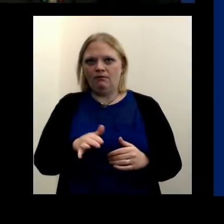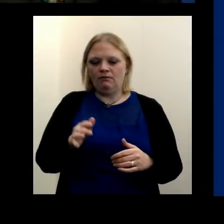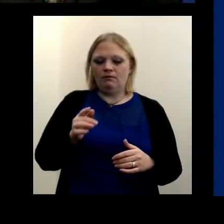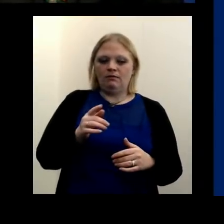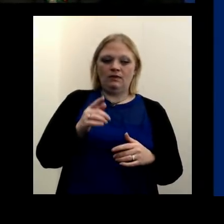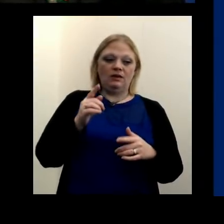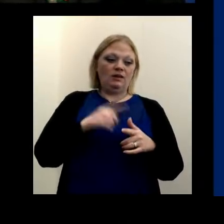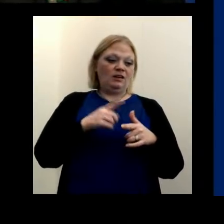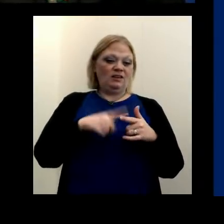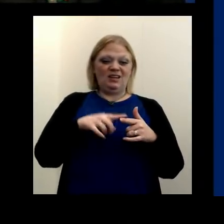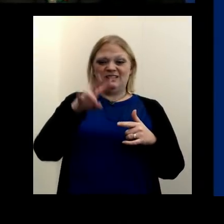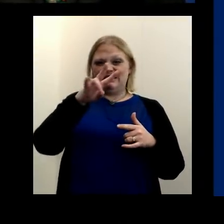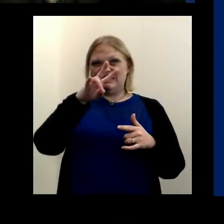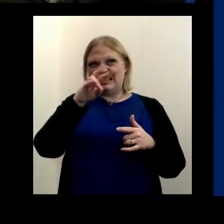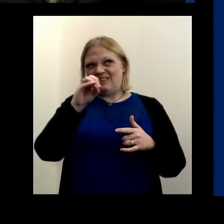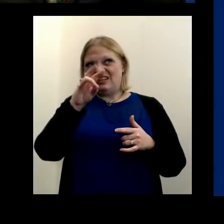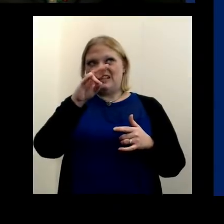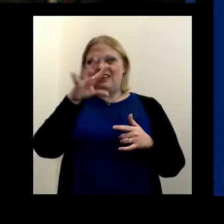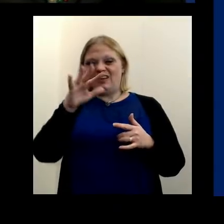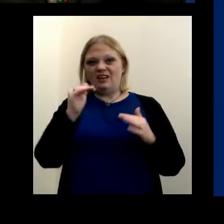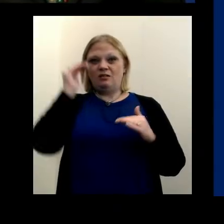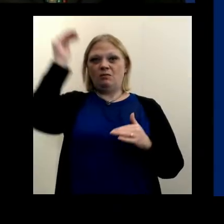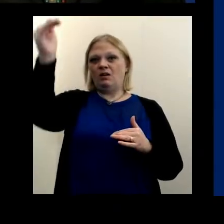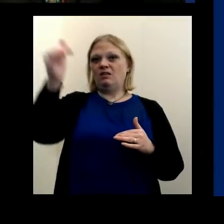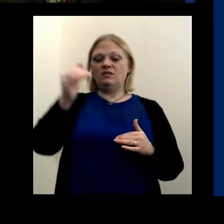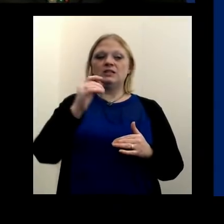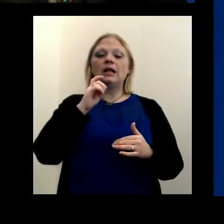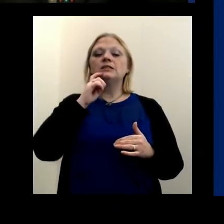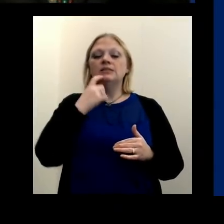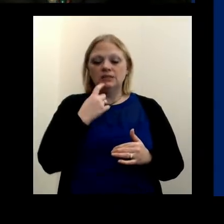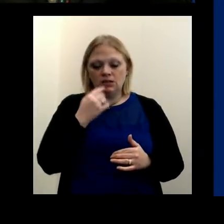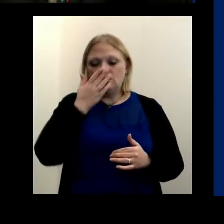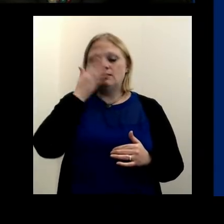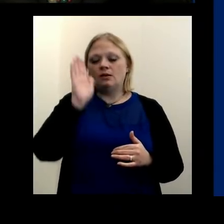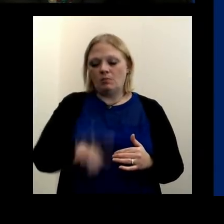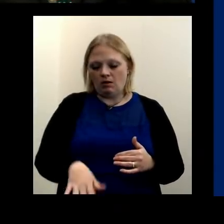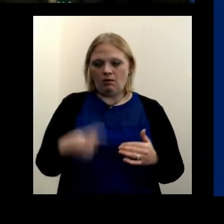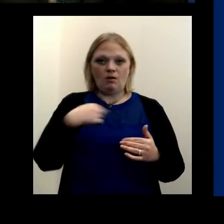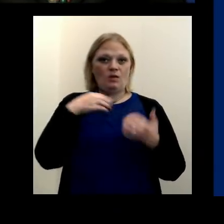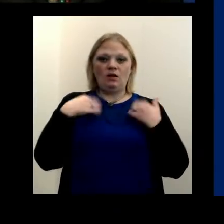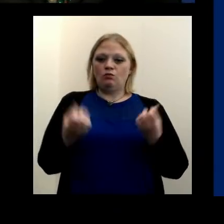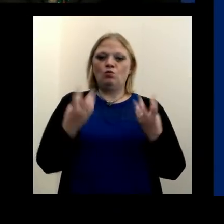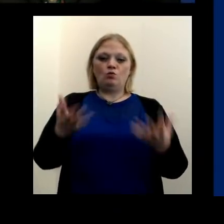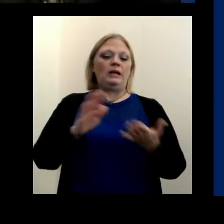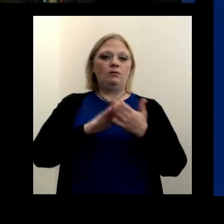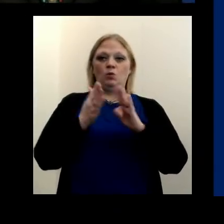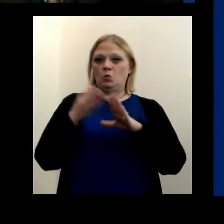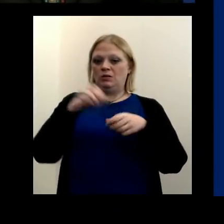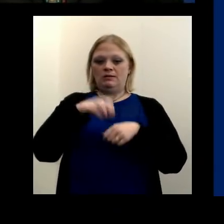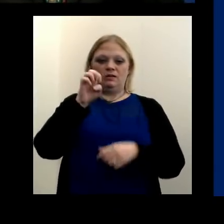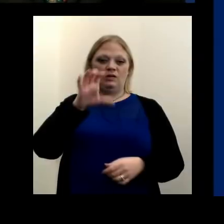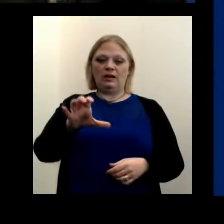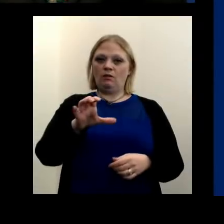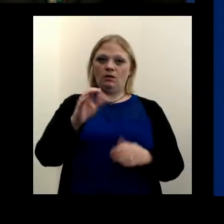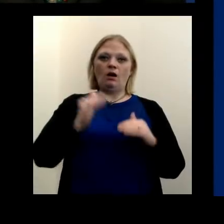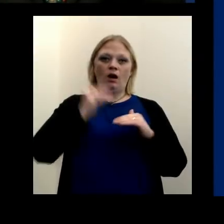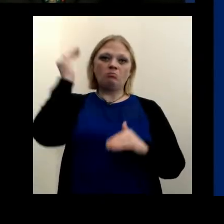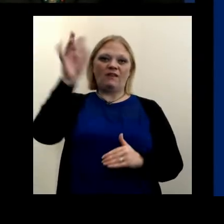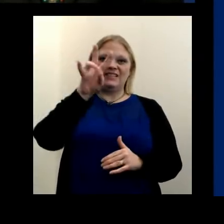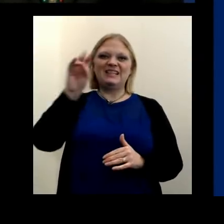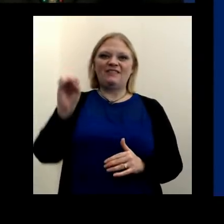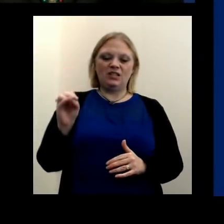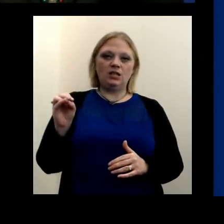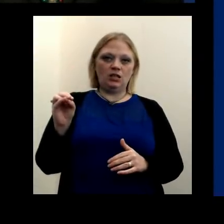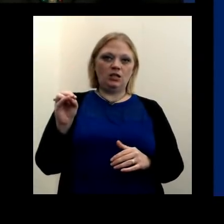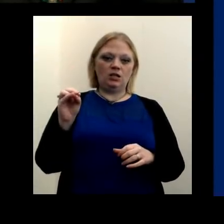before, anything 70, 75 and above is exceptionally bad. And unfortunately, we have too many communities in Erie County that are above 70